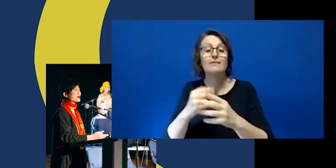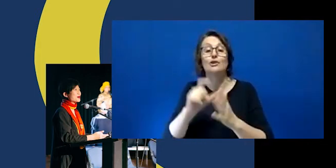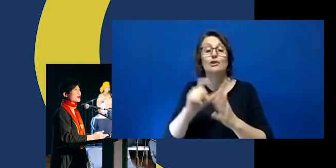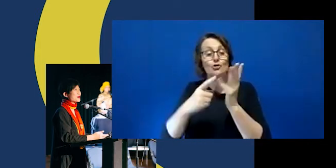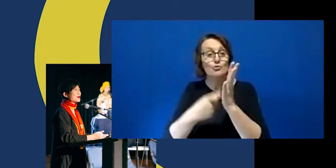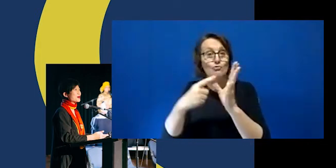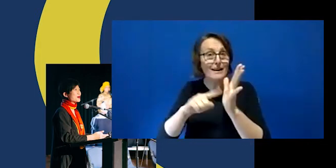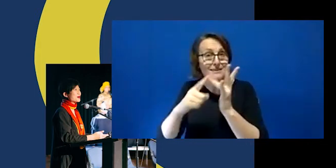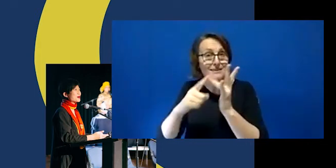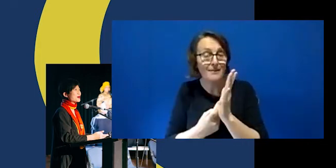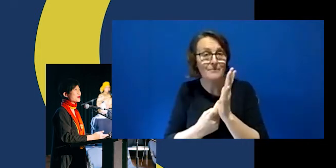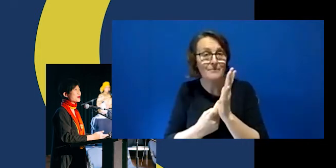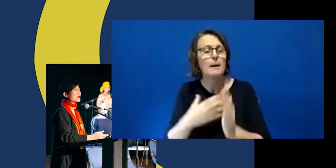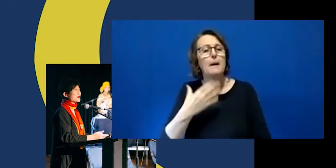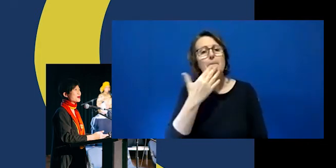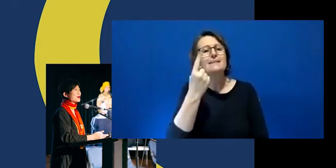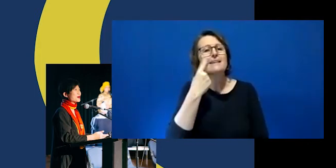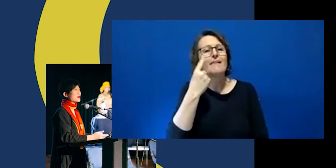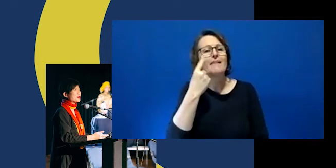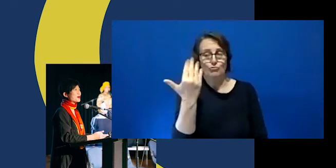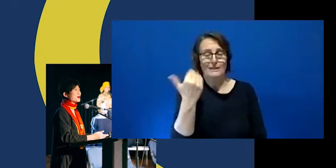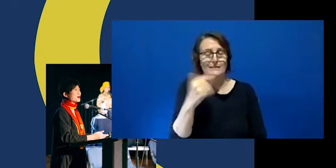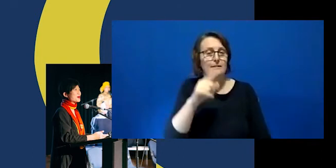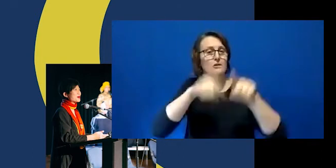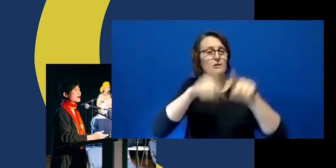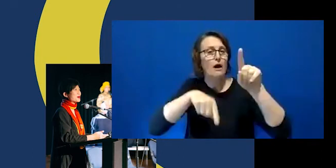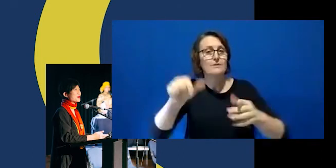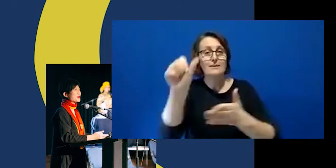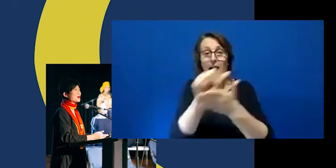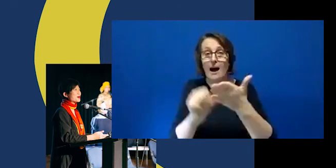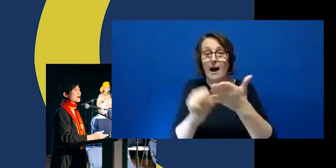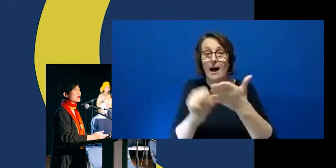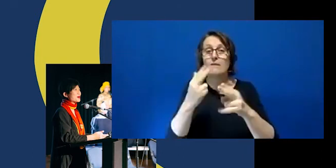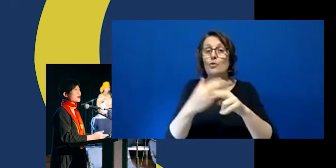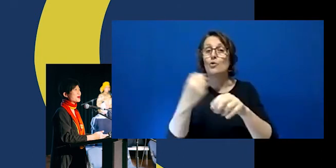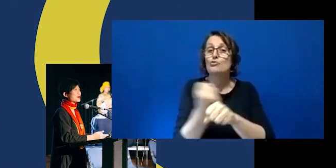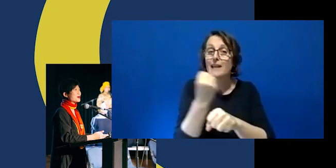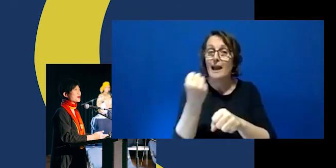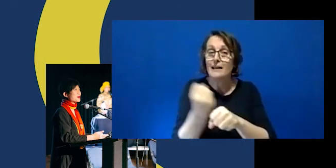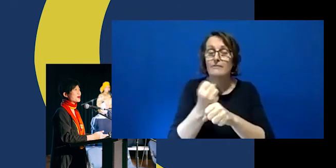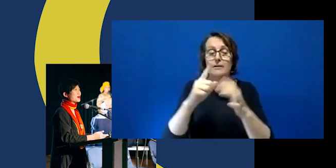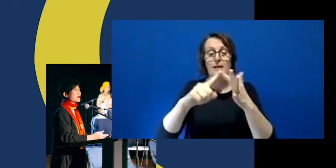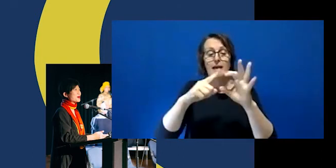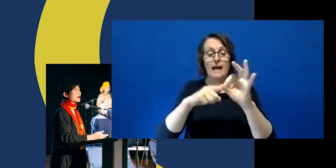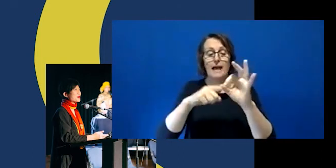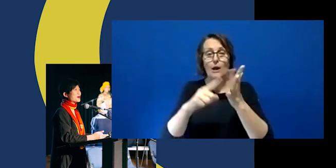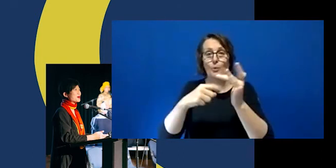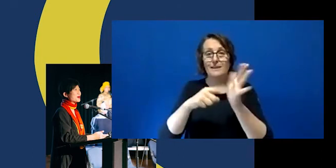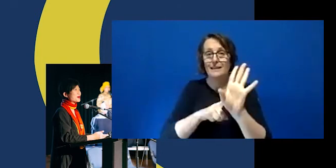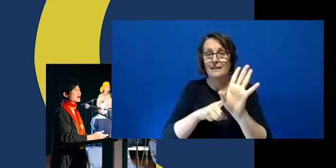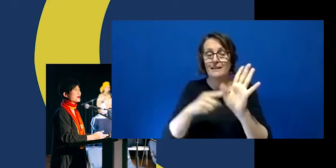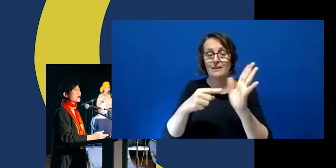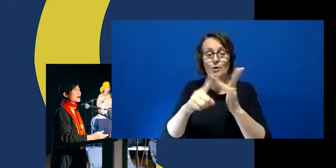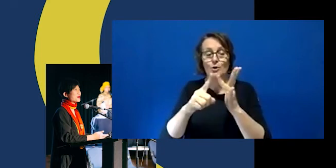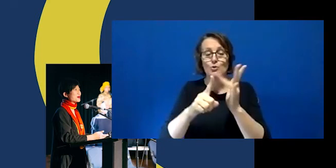check out Diversity Art's recent release of the Creative Equity Toolkit, which can be found on their website, and we'll post a link in the